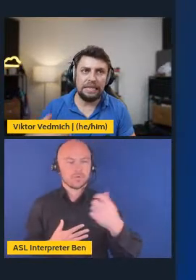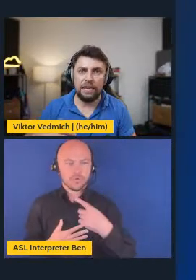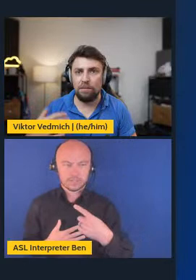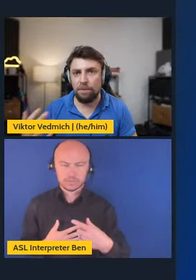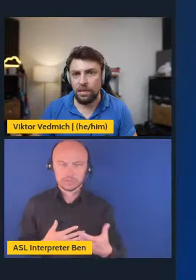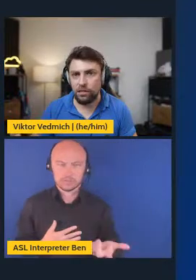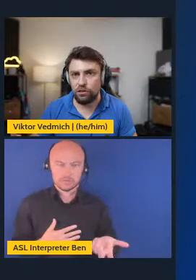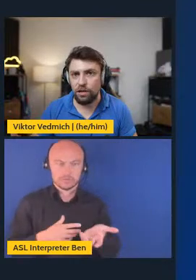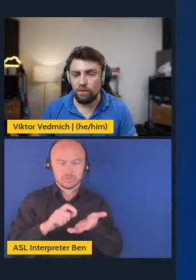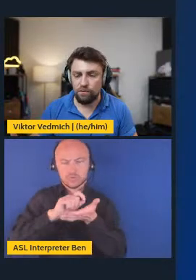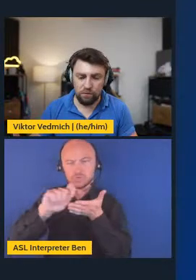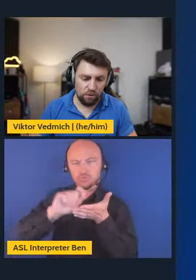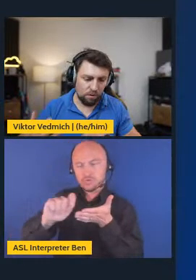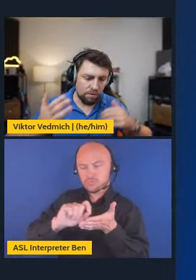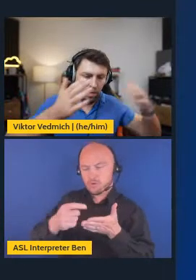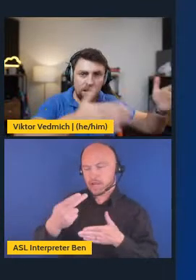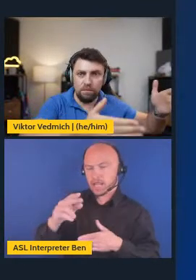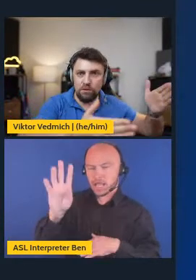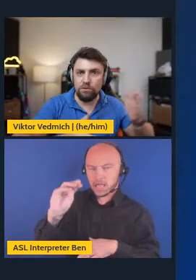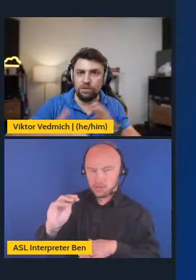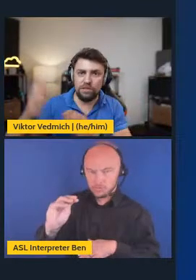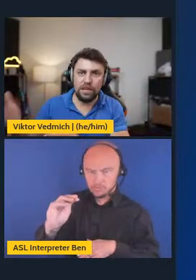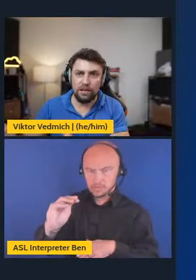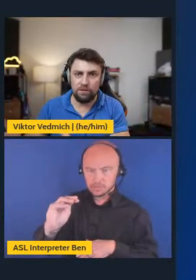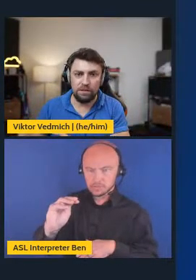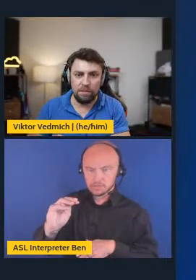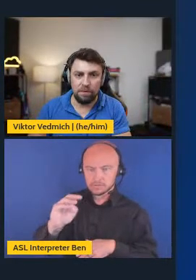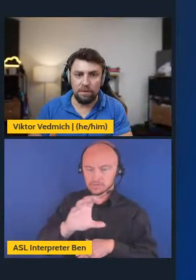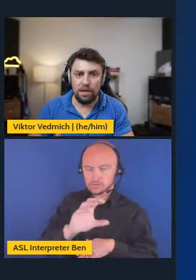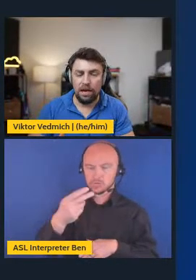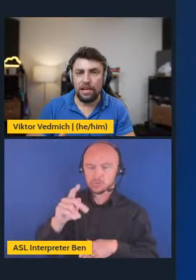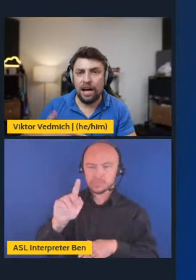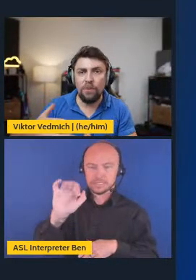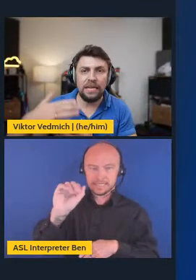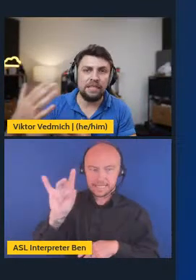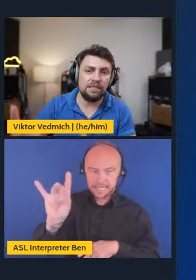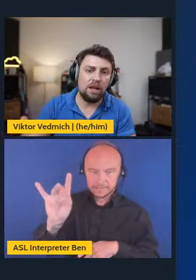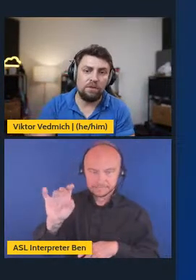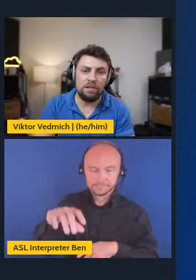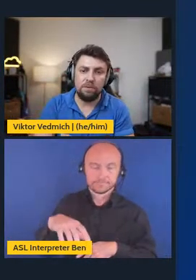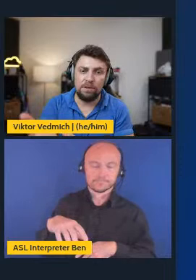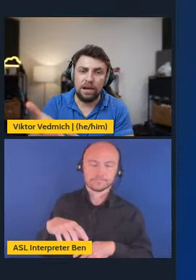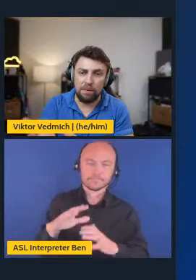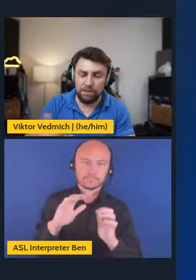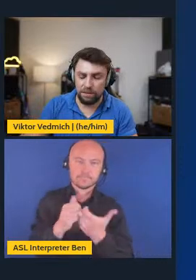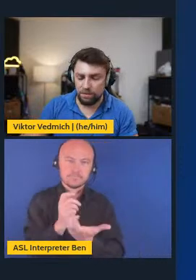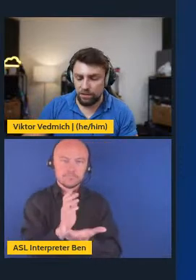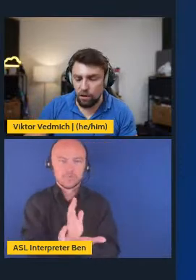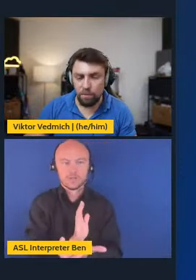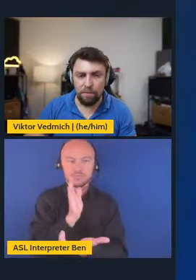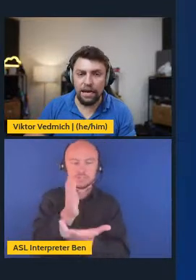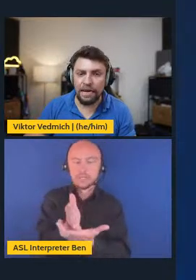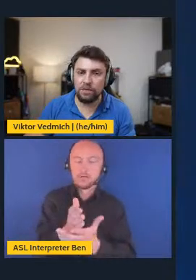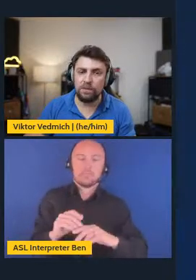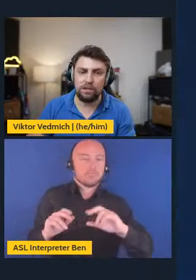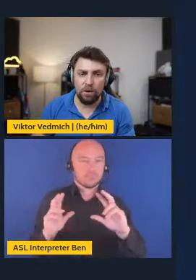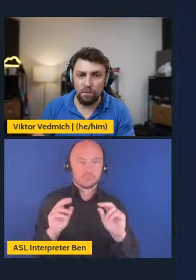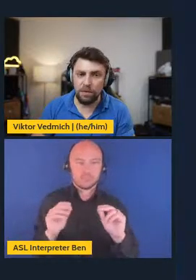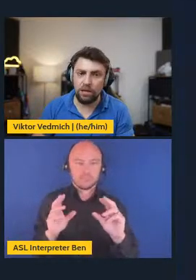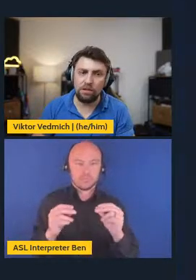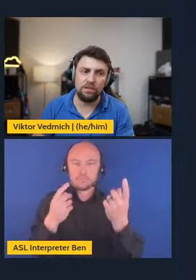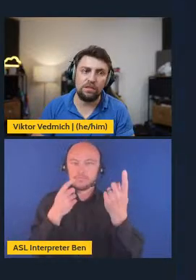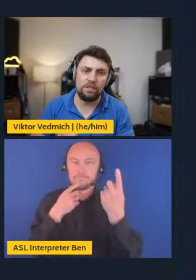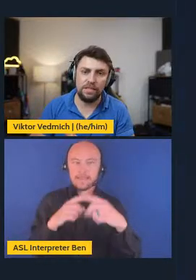rewrite Helm package from Helm to CDK, for example? And how we can install, for example, Carpenter? No, my answer